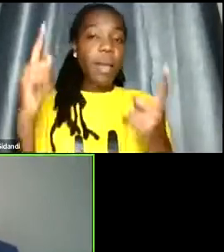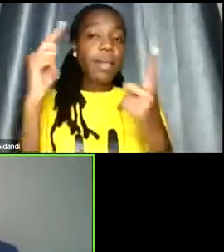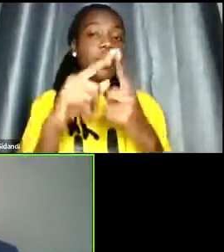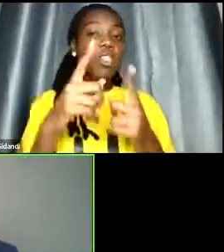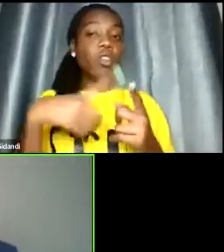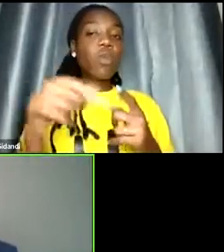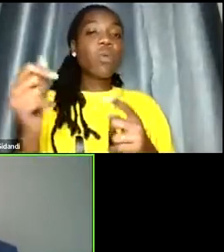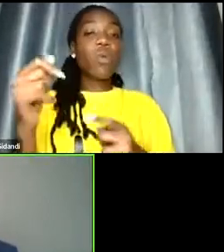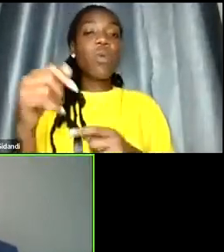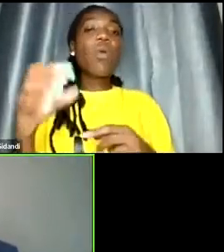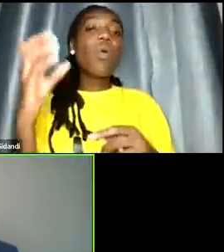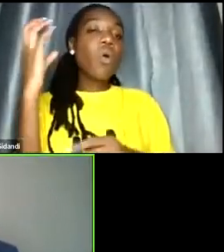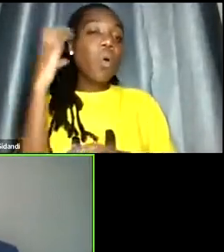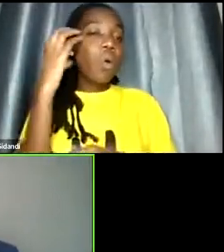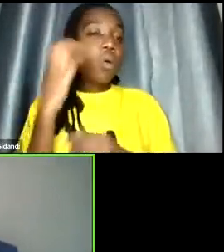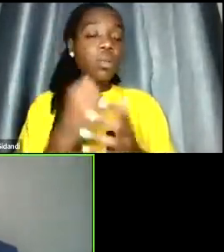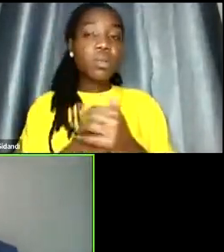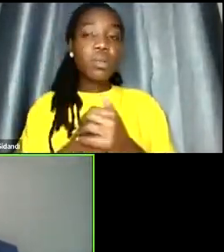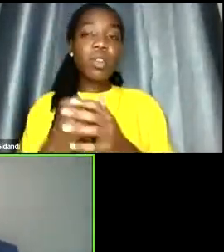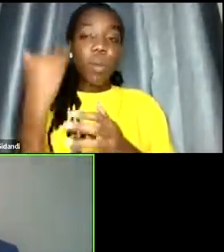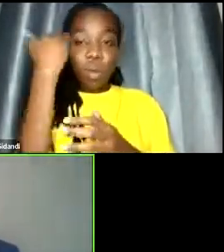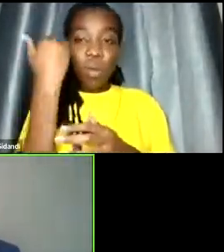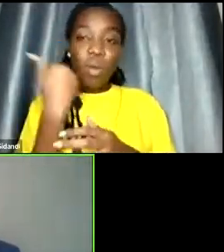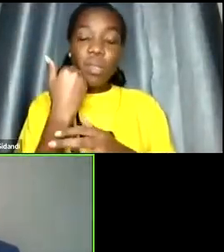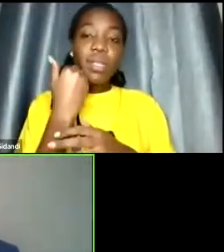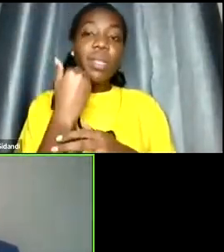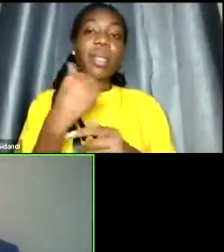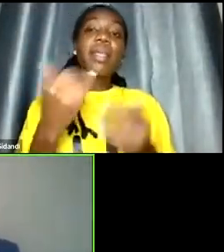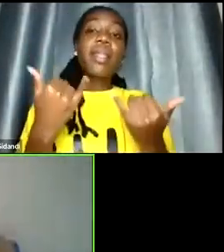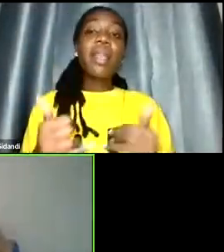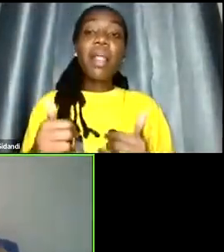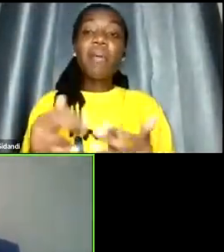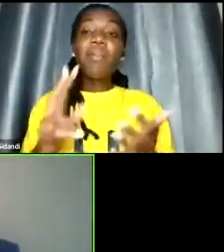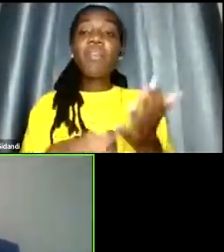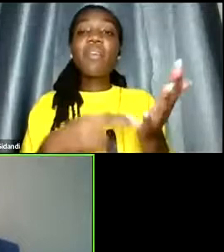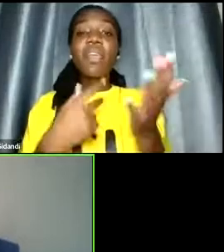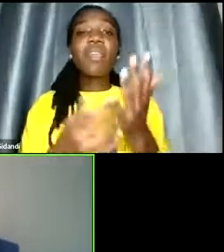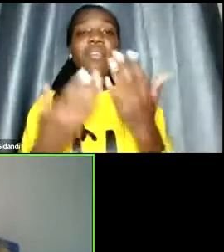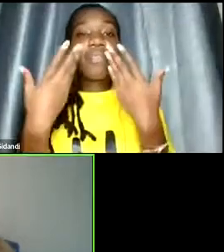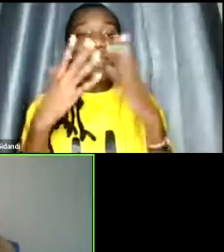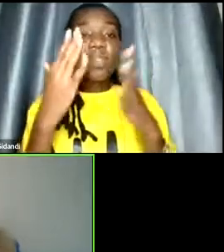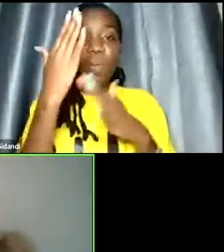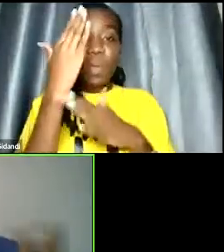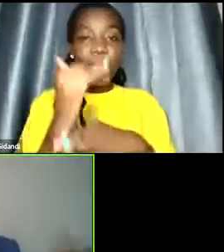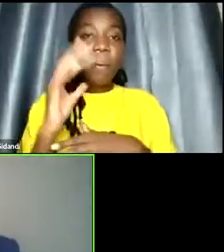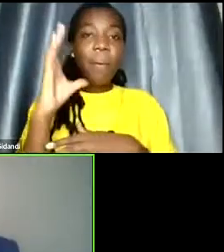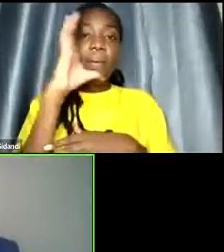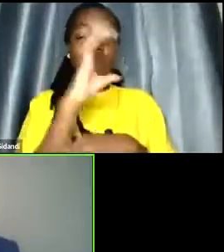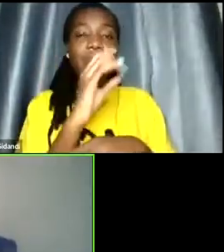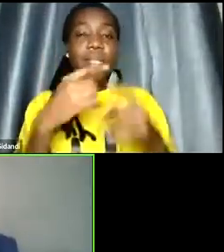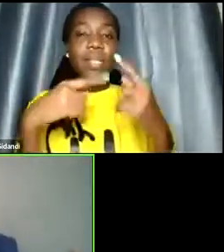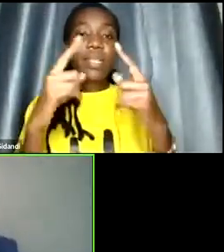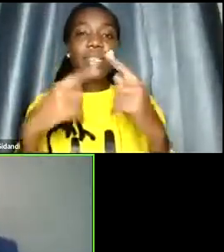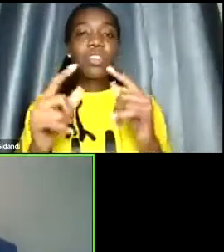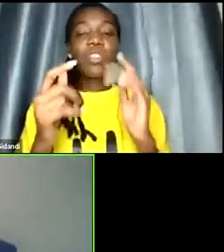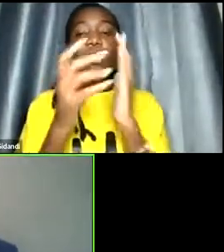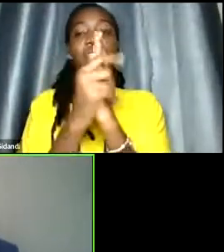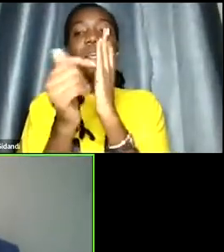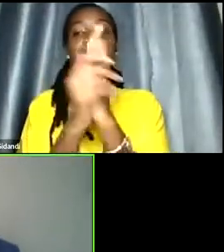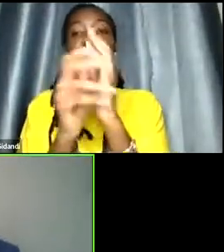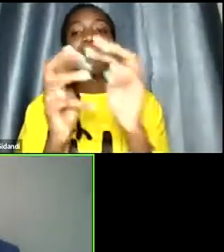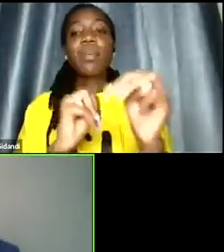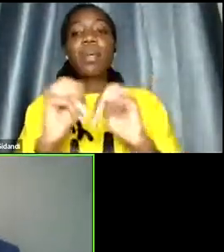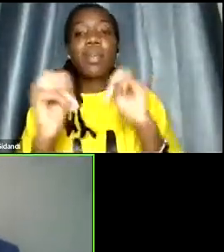names, but you know them. They collapsed. What did they lack? Succession planning and talent management, period. A